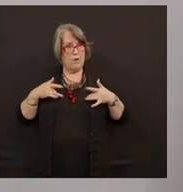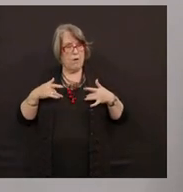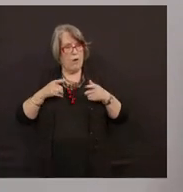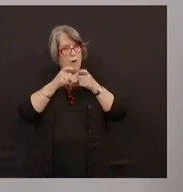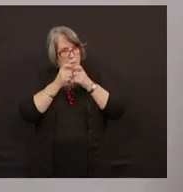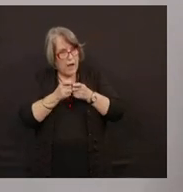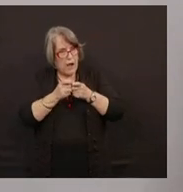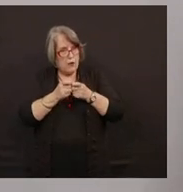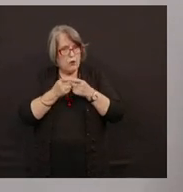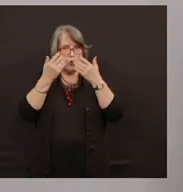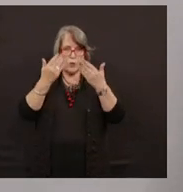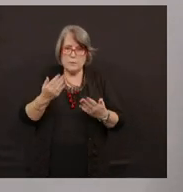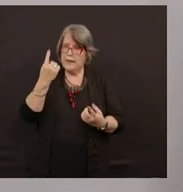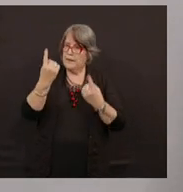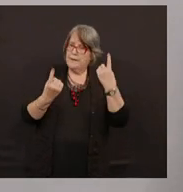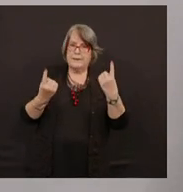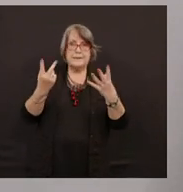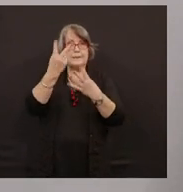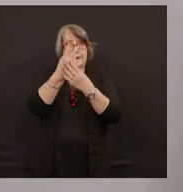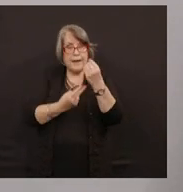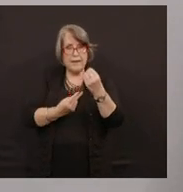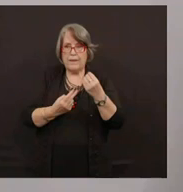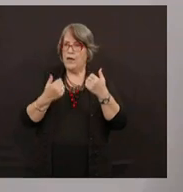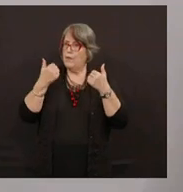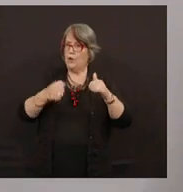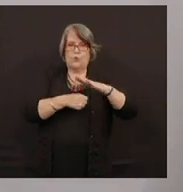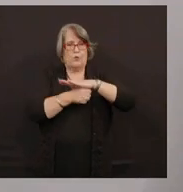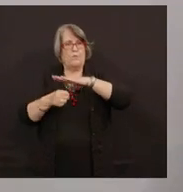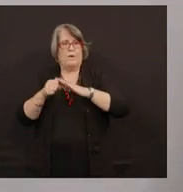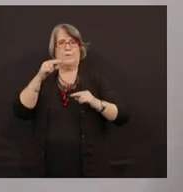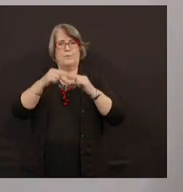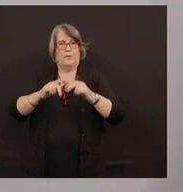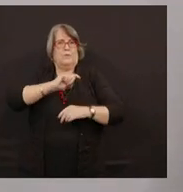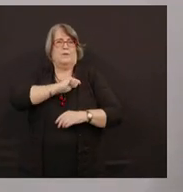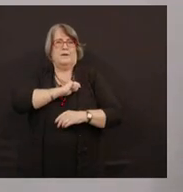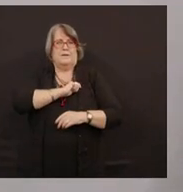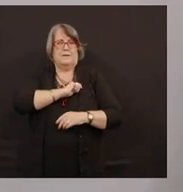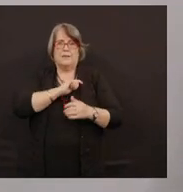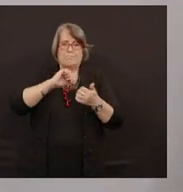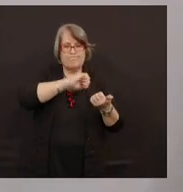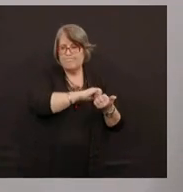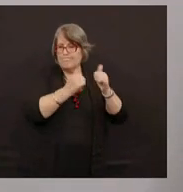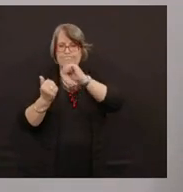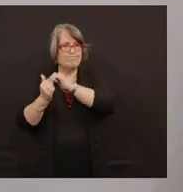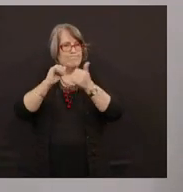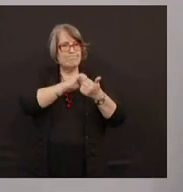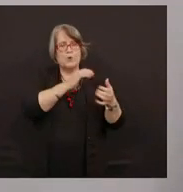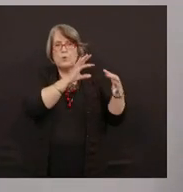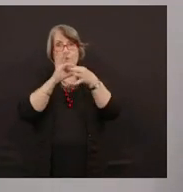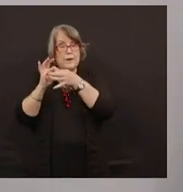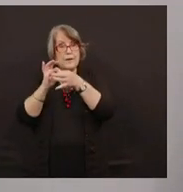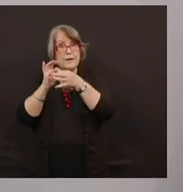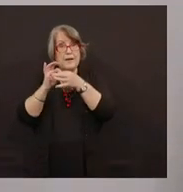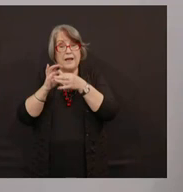valued and respected together in their relationships, they're really good foundations for building trust and reciprocity in relationships. But at